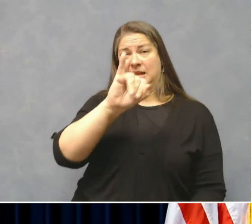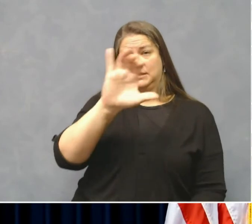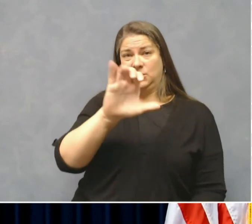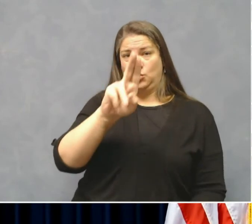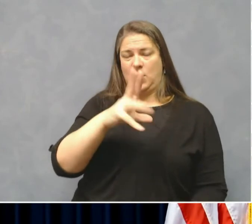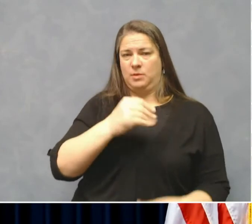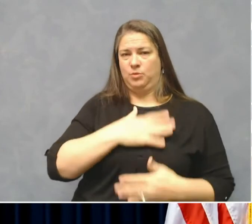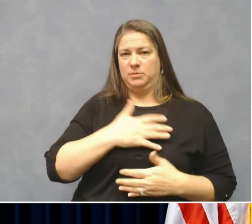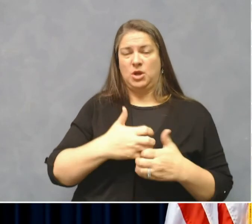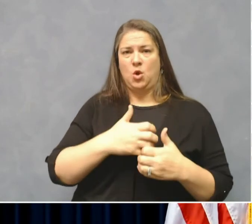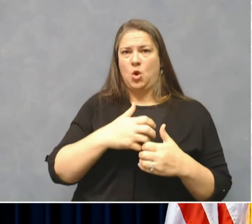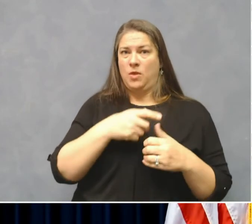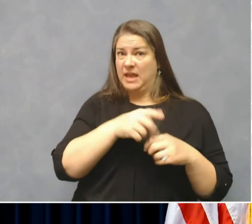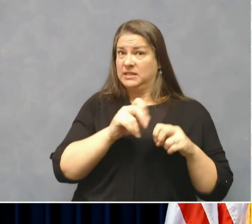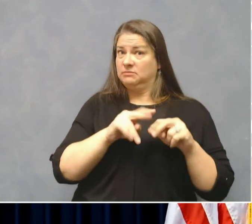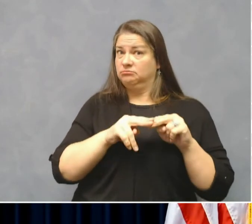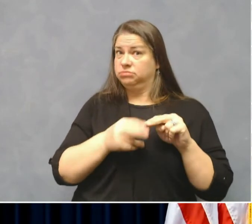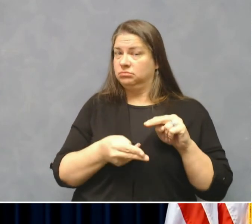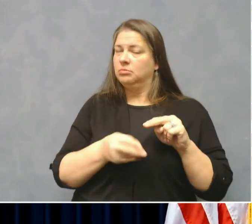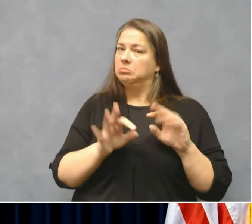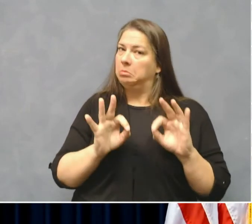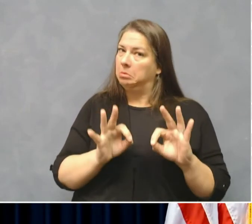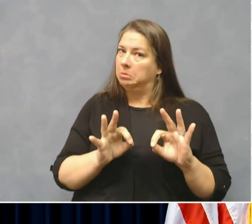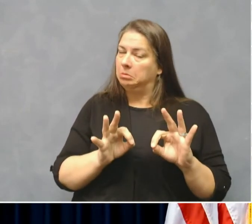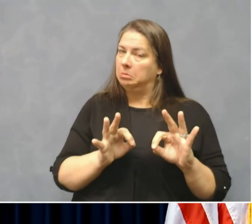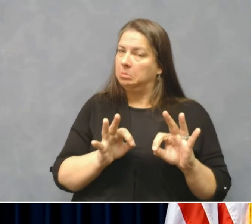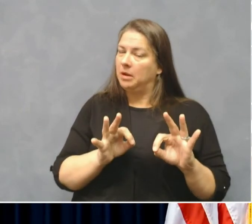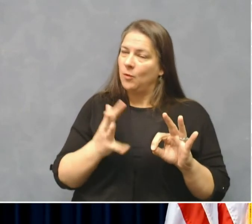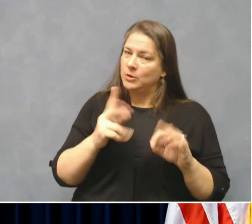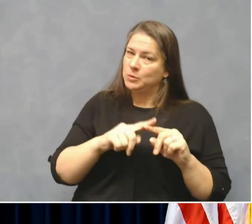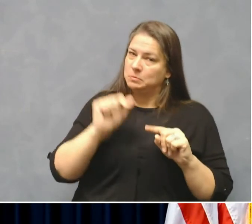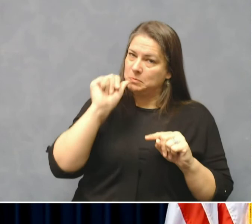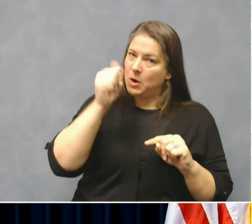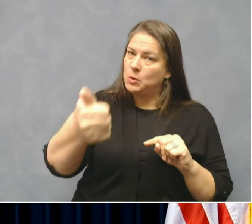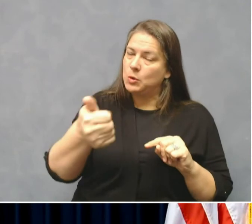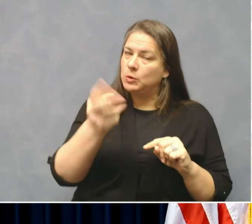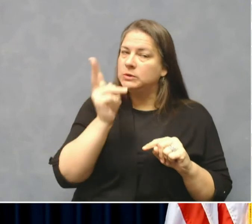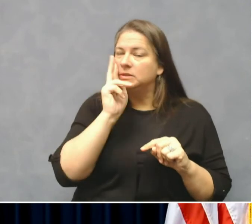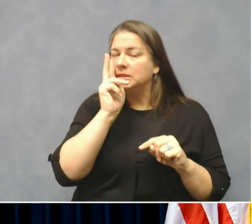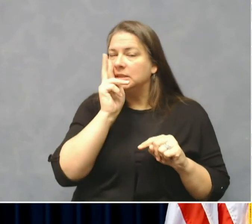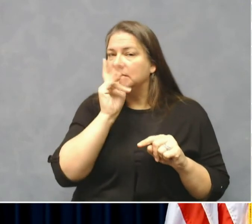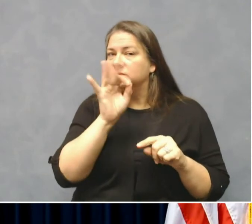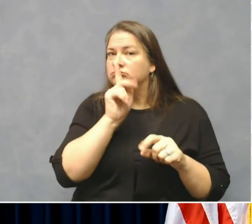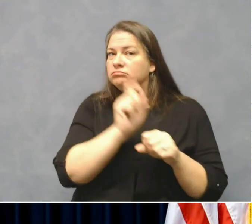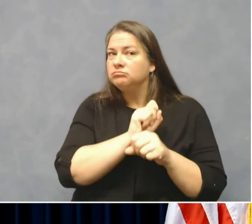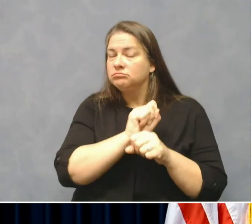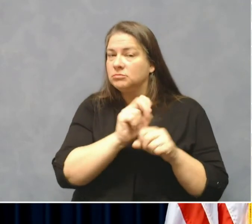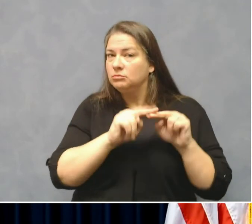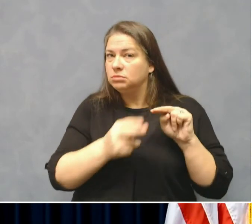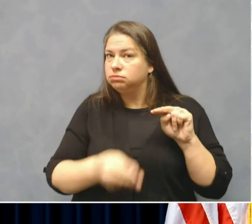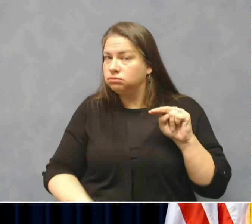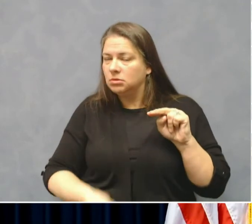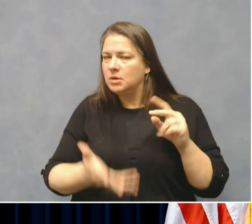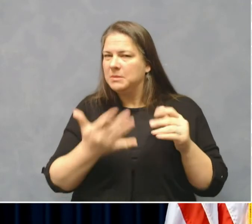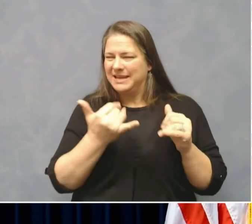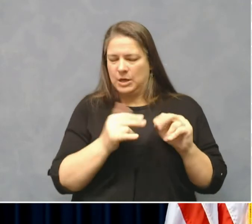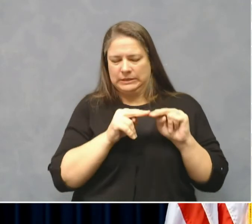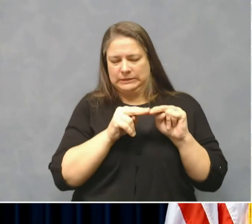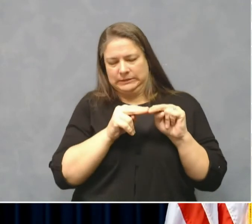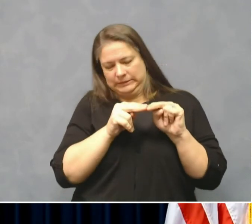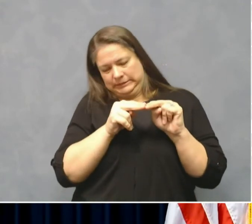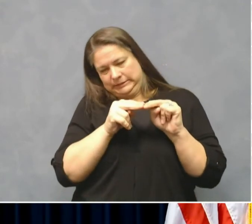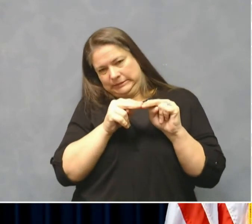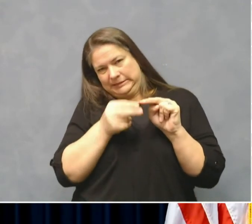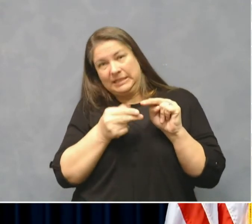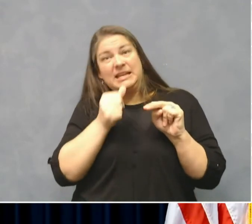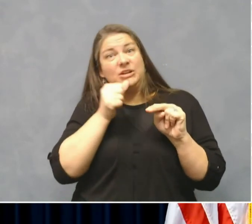down just a little. That's good. We'll have to see tomorrow to see if it's any trend, because it's down just a hair from yesterday